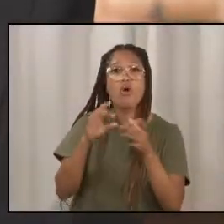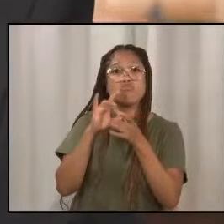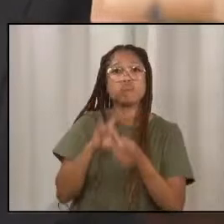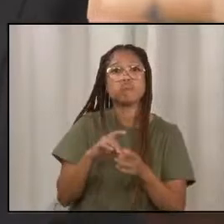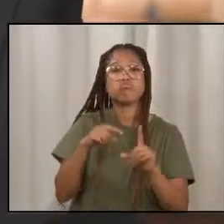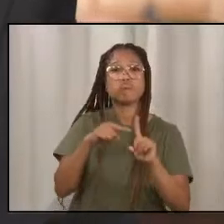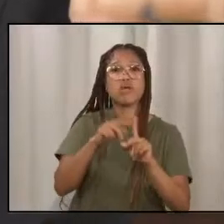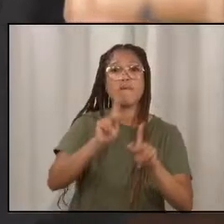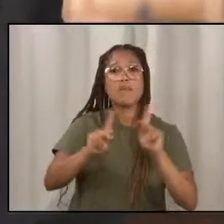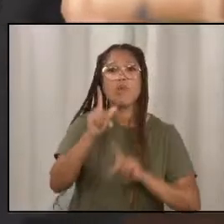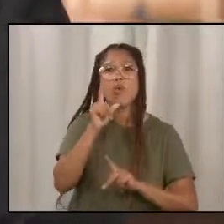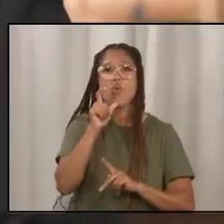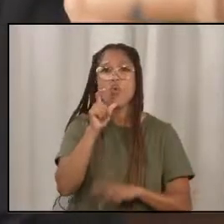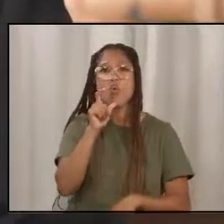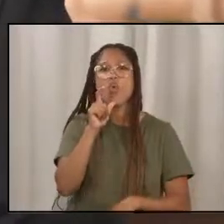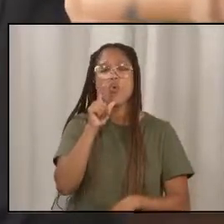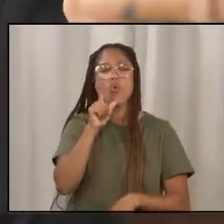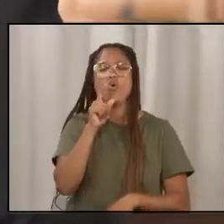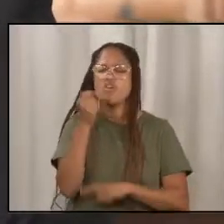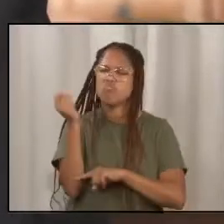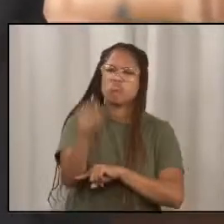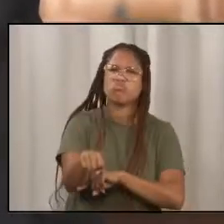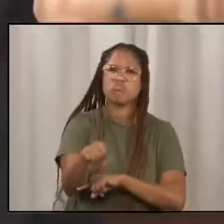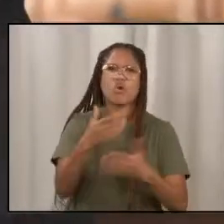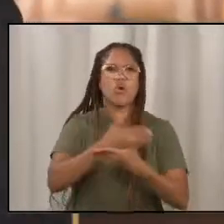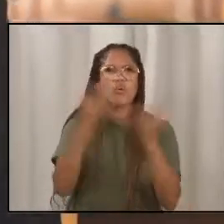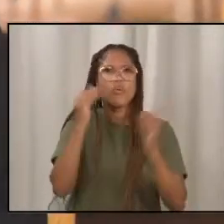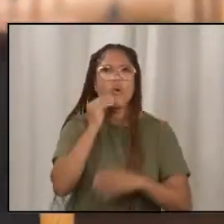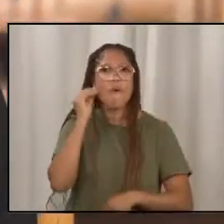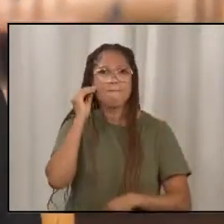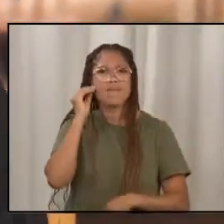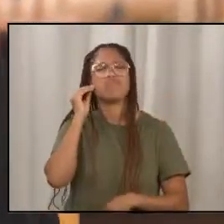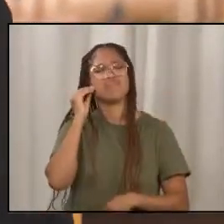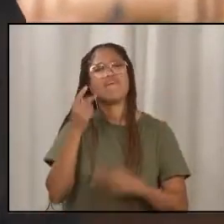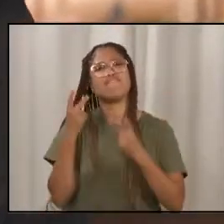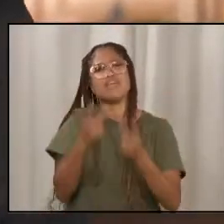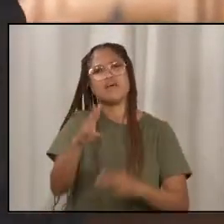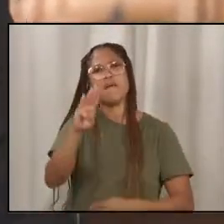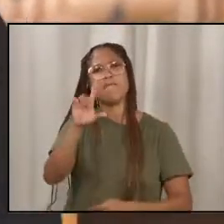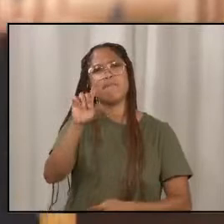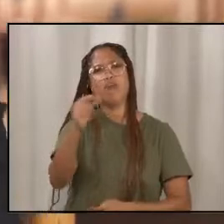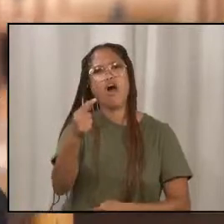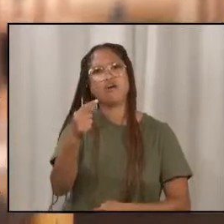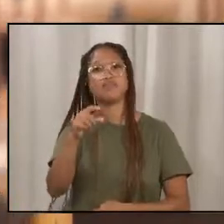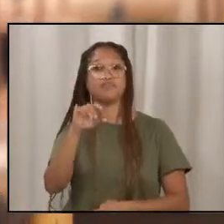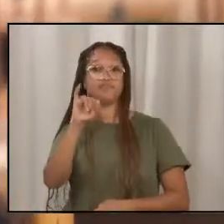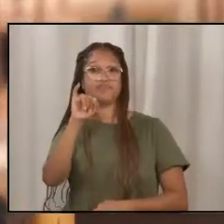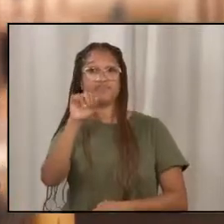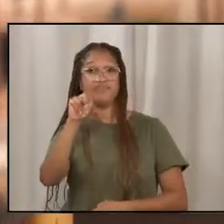and overcome homelessness, I encourage you to visit our blog at InsideLB at